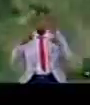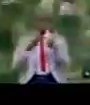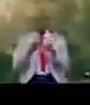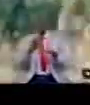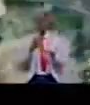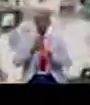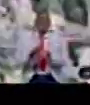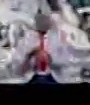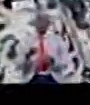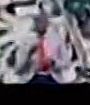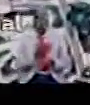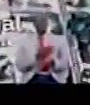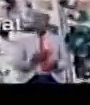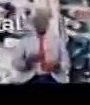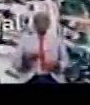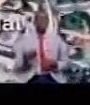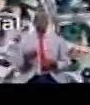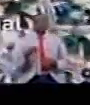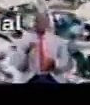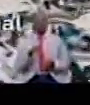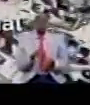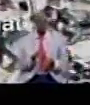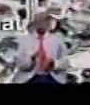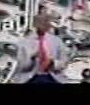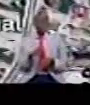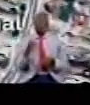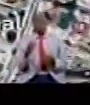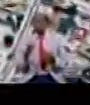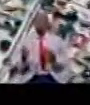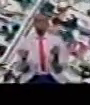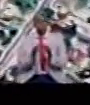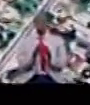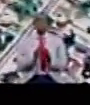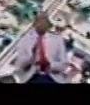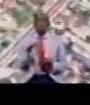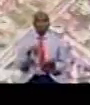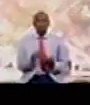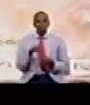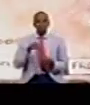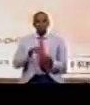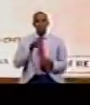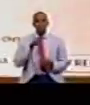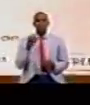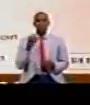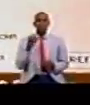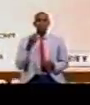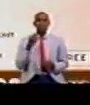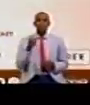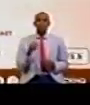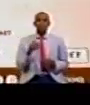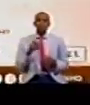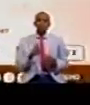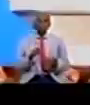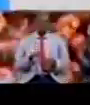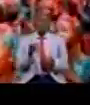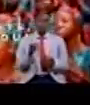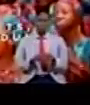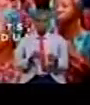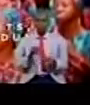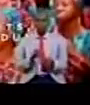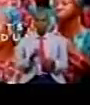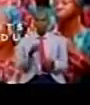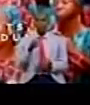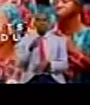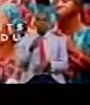your hand will be mighty upon them. Your hand will rest upon them, that the devil will not be able to snatch